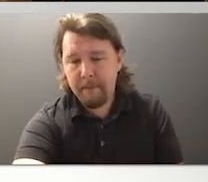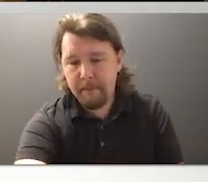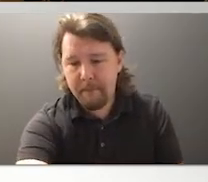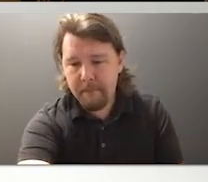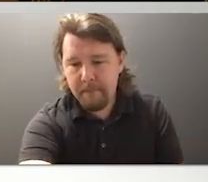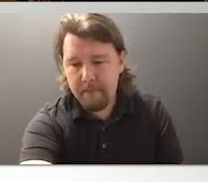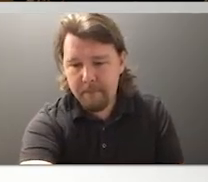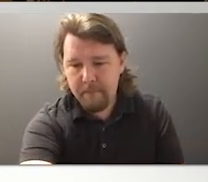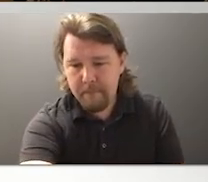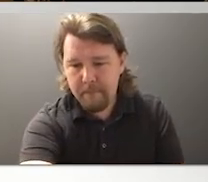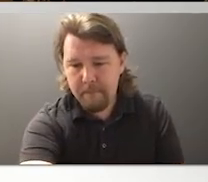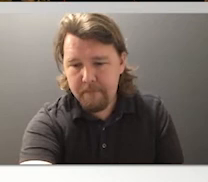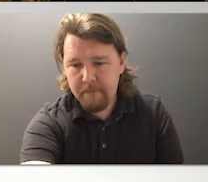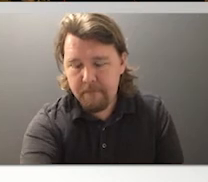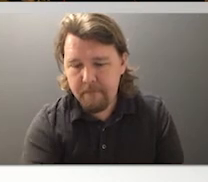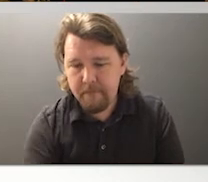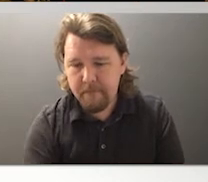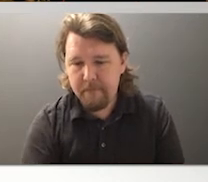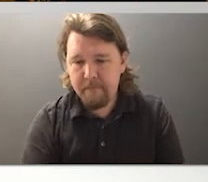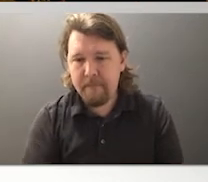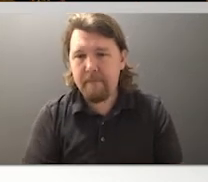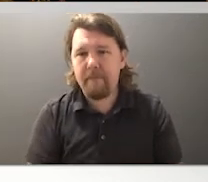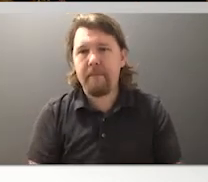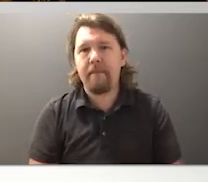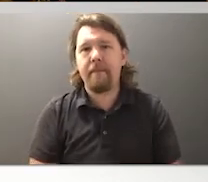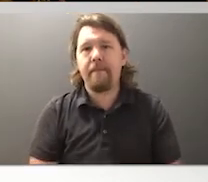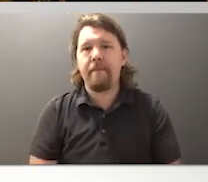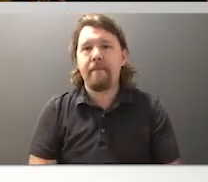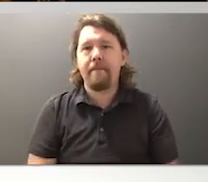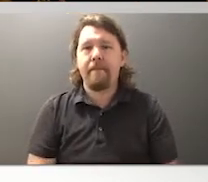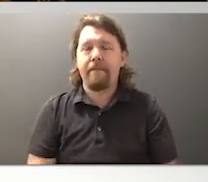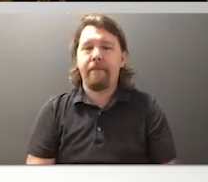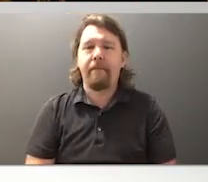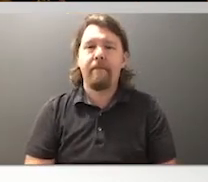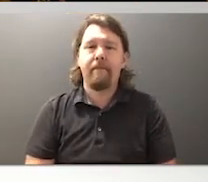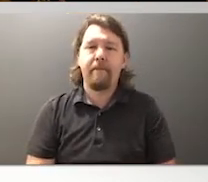My name's Tim. I have a daughter. We have two daughters that are on Gardner.